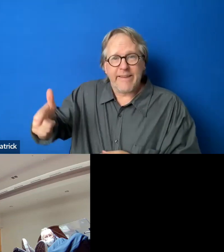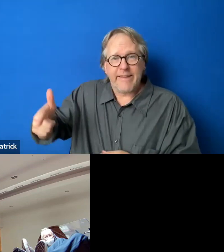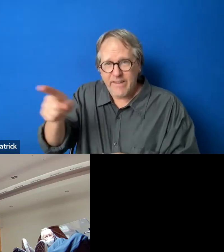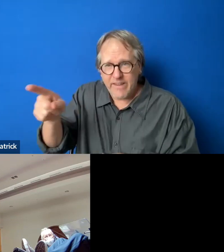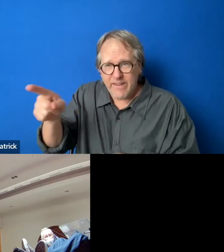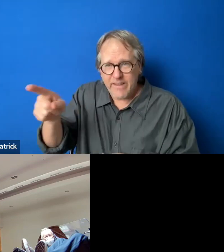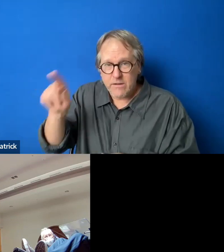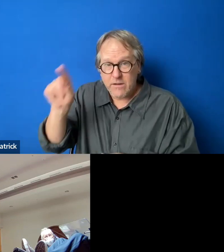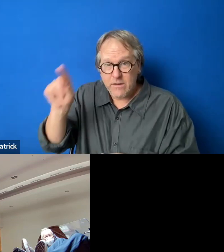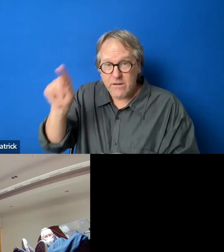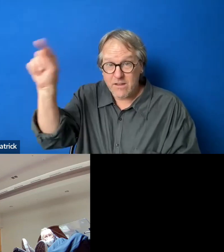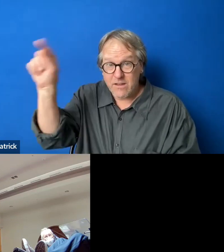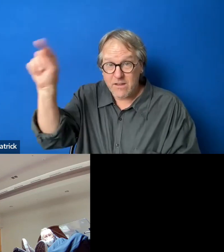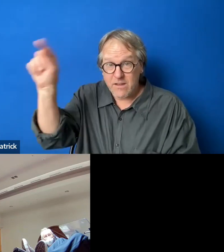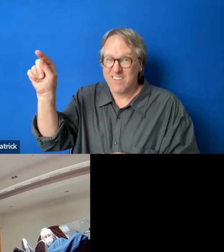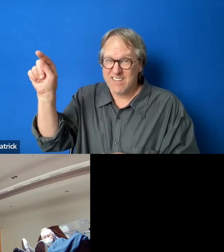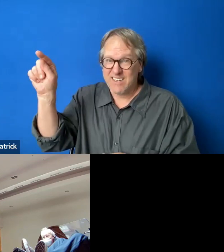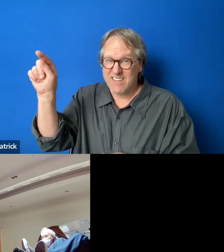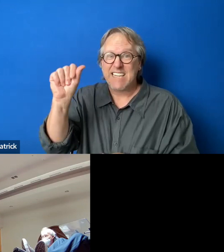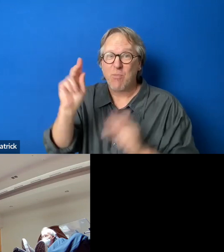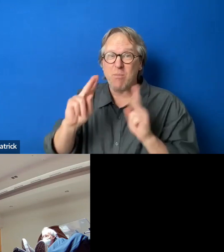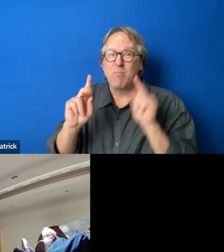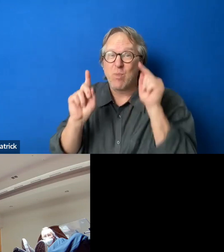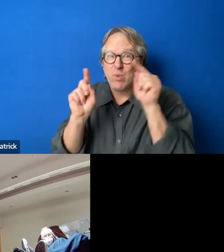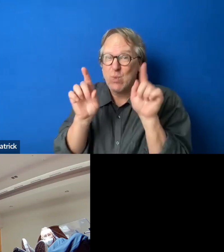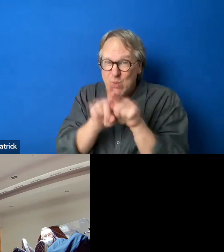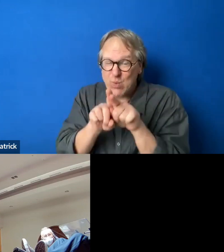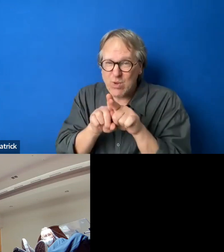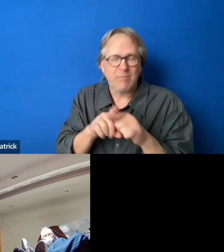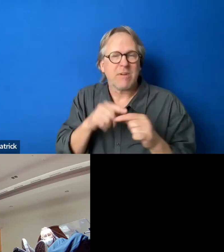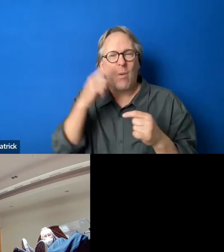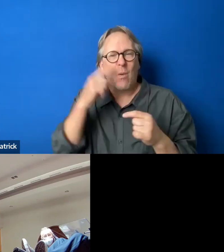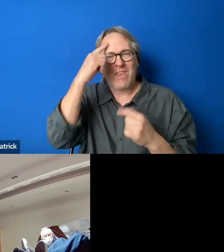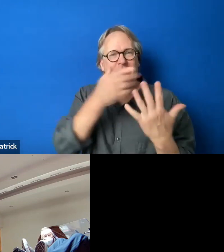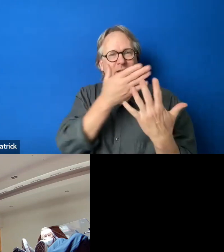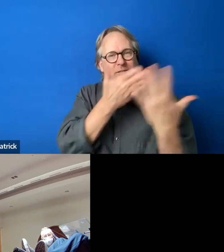are there's some disabled people over there too, but nobody thinks about that.